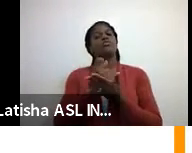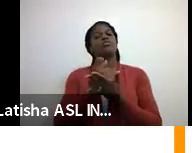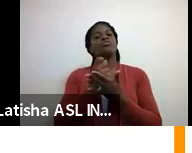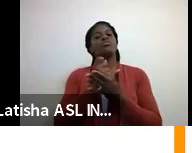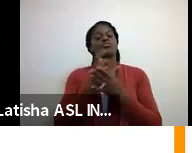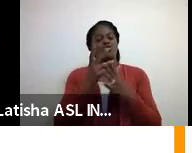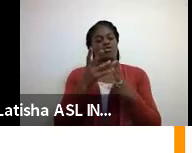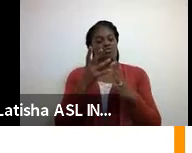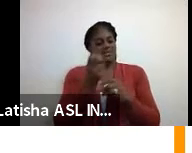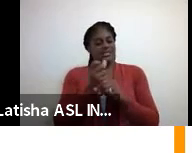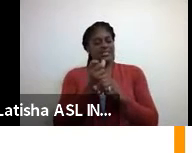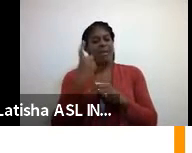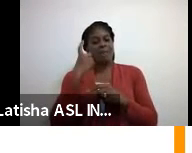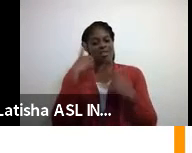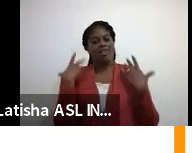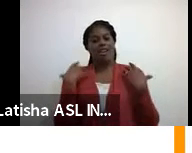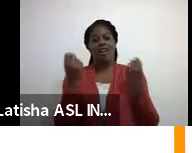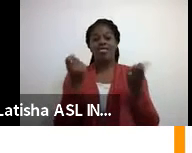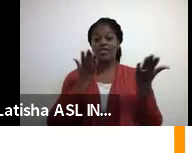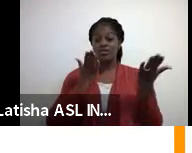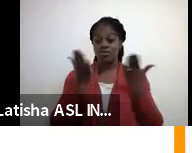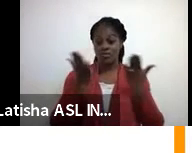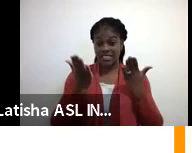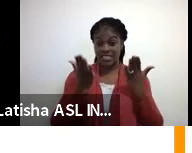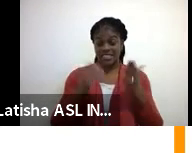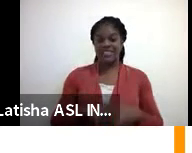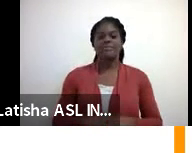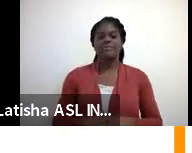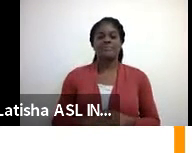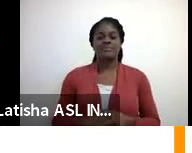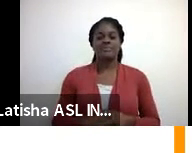receiving mental health services.